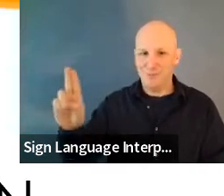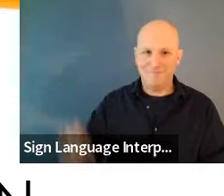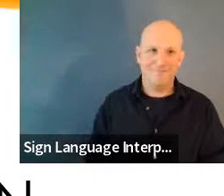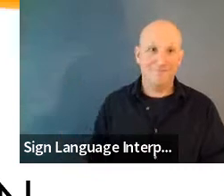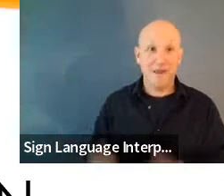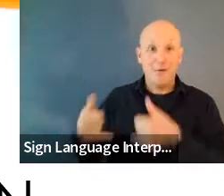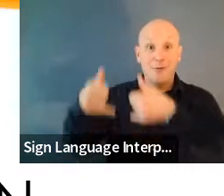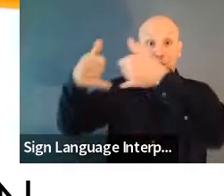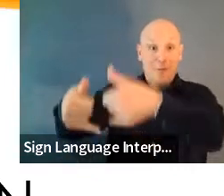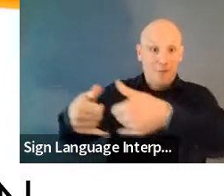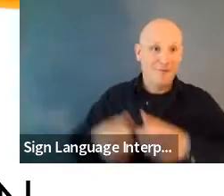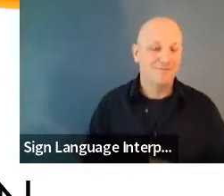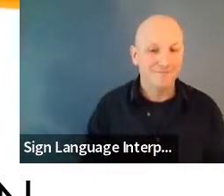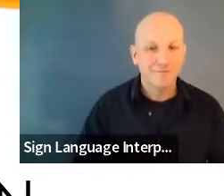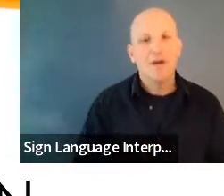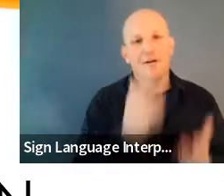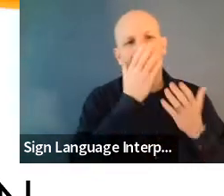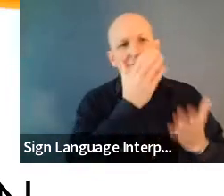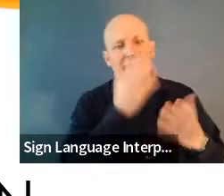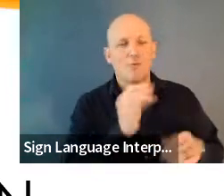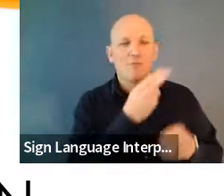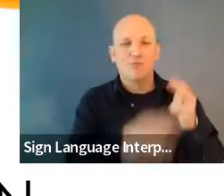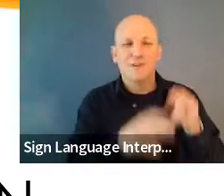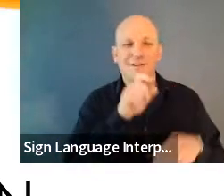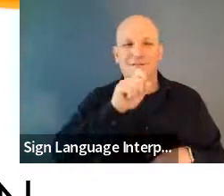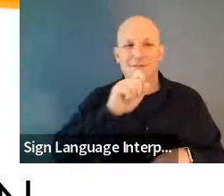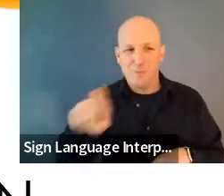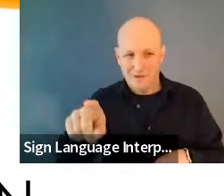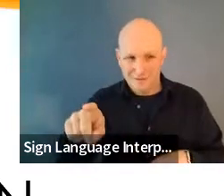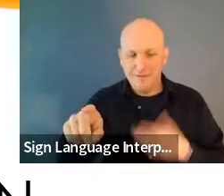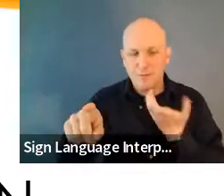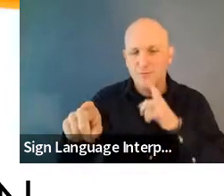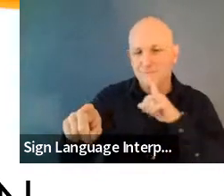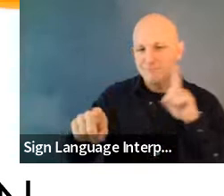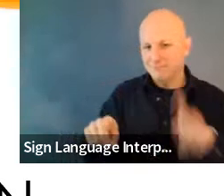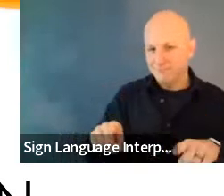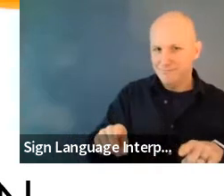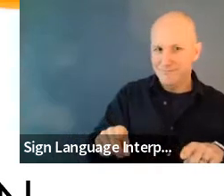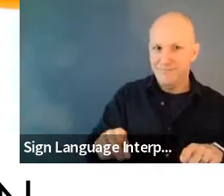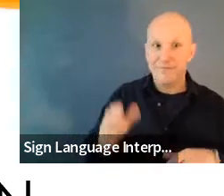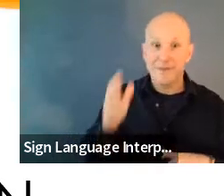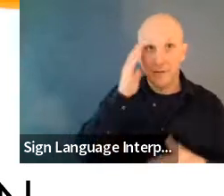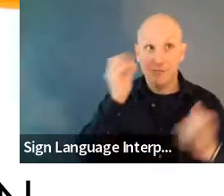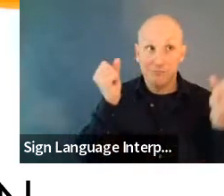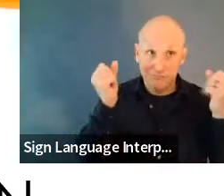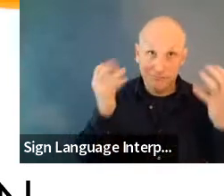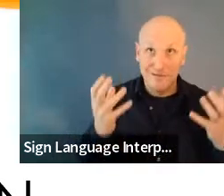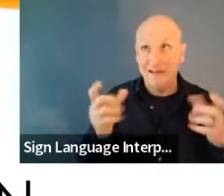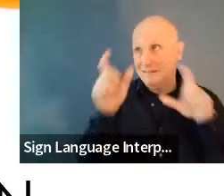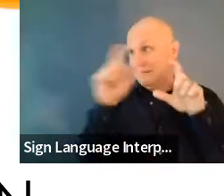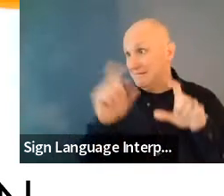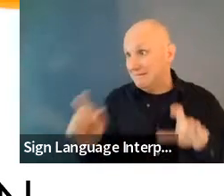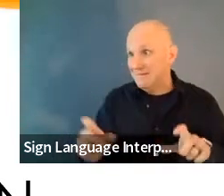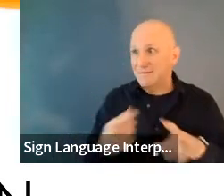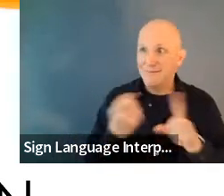Hi, thank you. I wanted to quickly answer a question in the chat. Great question. And I know we have a bunch of people, or a couple people at least, here from